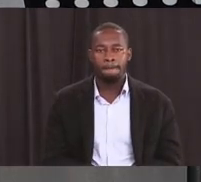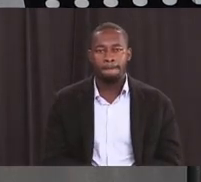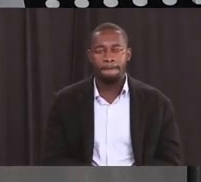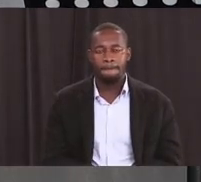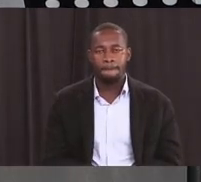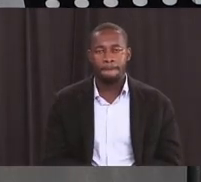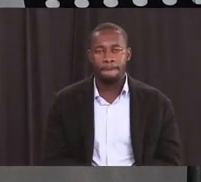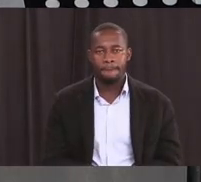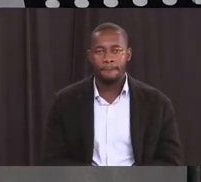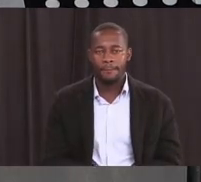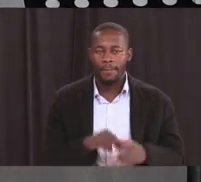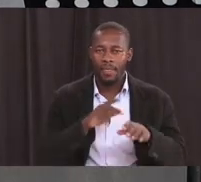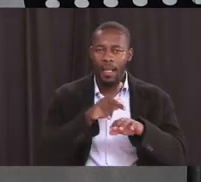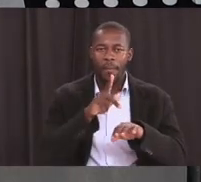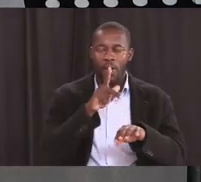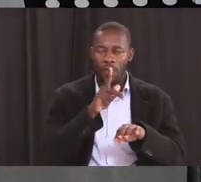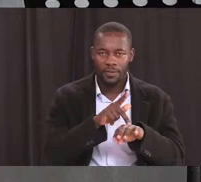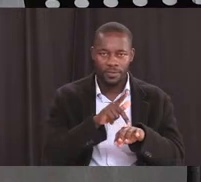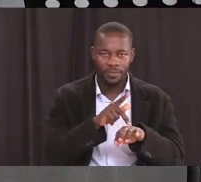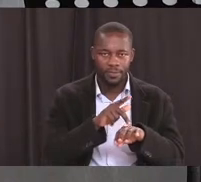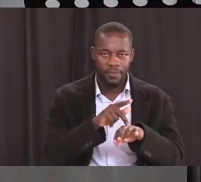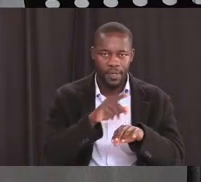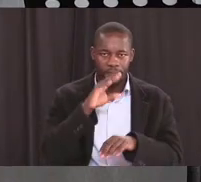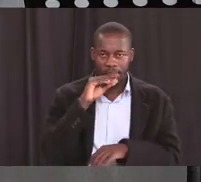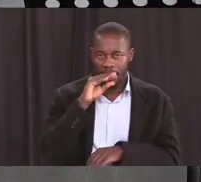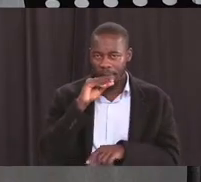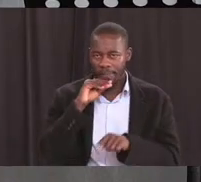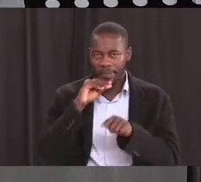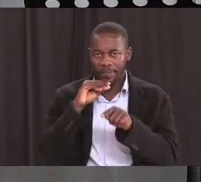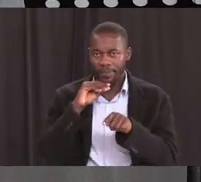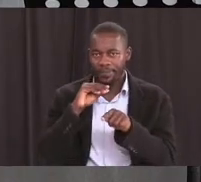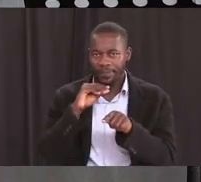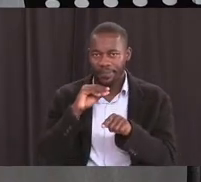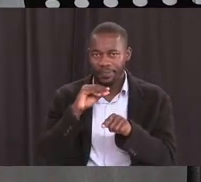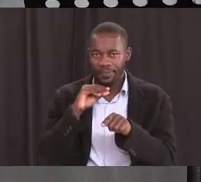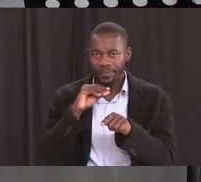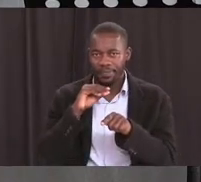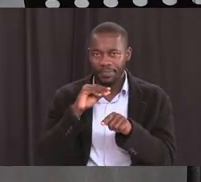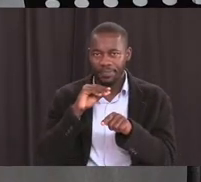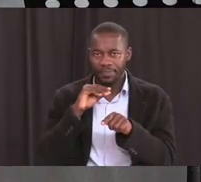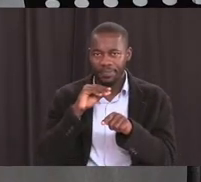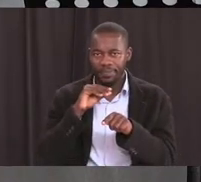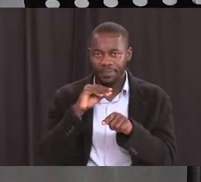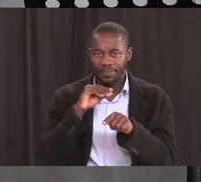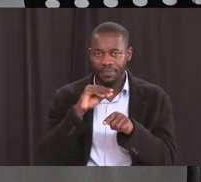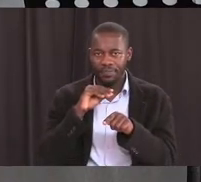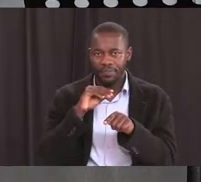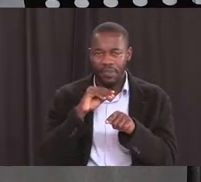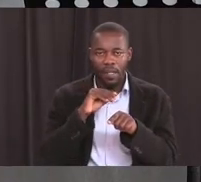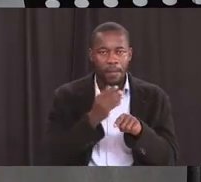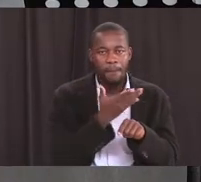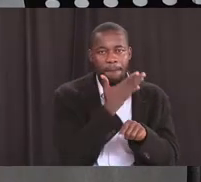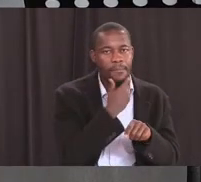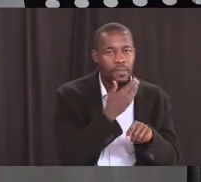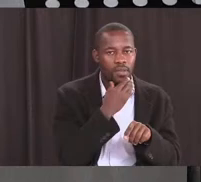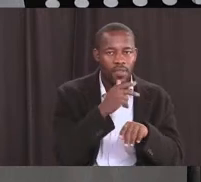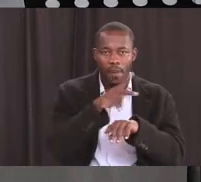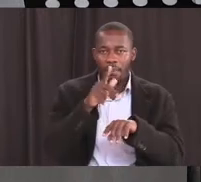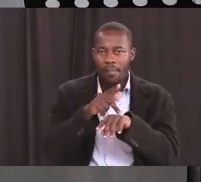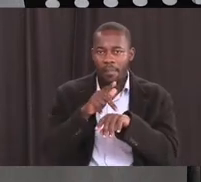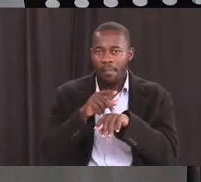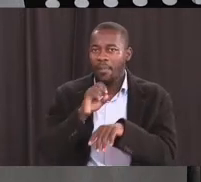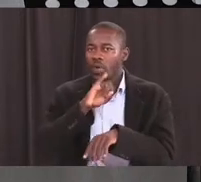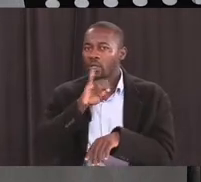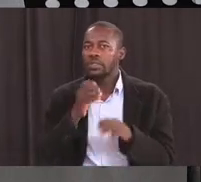It says, Paul came to Derbe and then to Lystra, where a disciple named Timothy lived, whose mother was Jewish and a believer, but